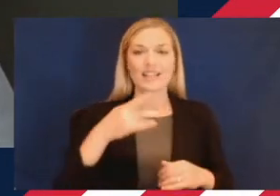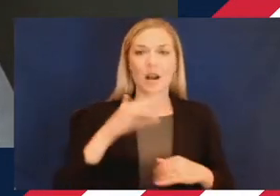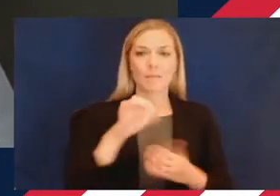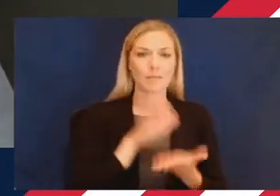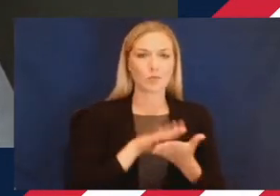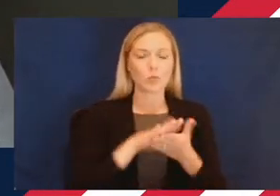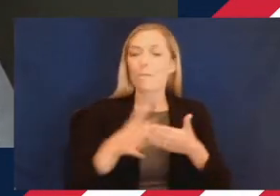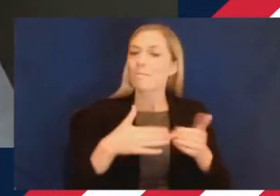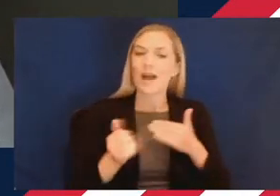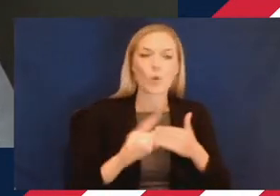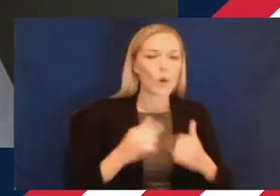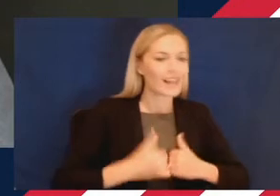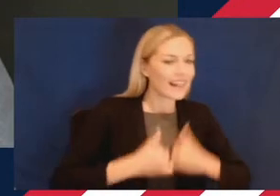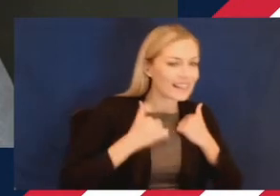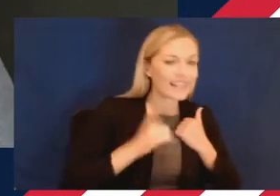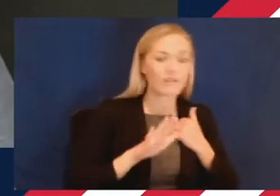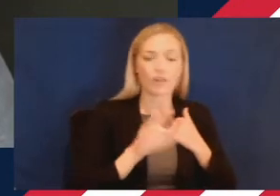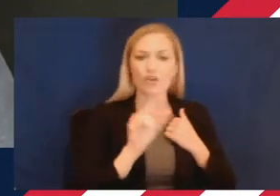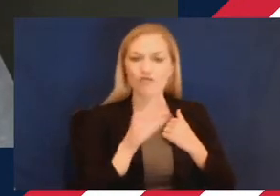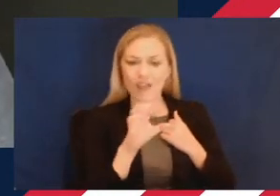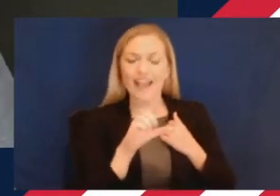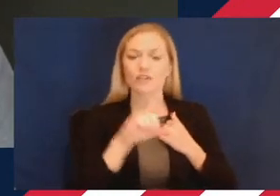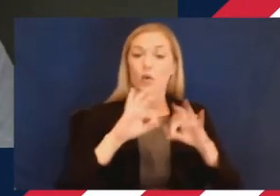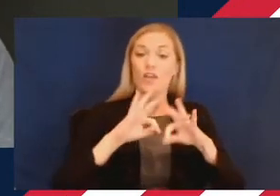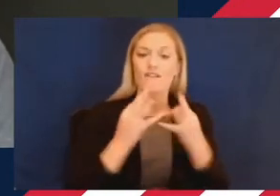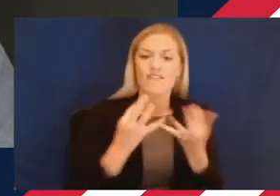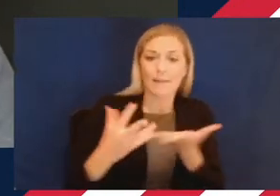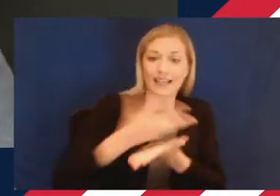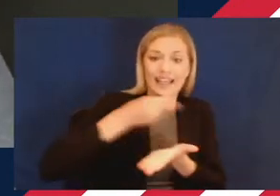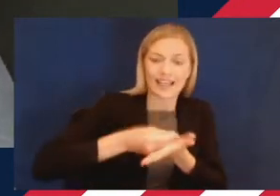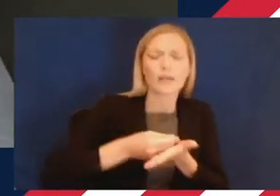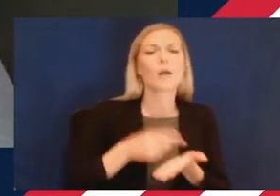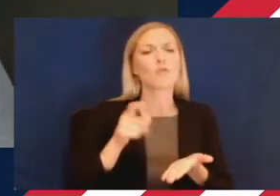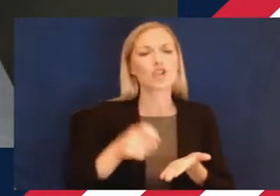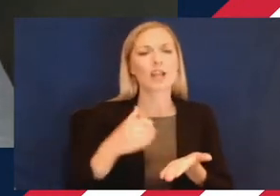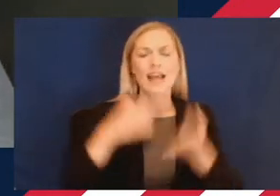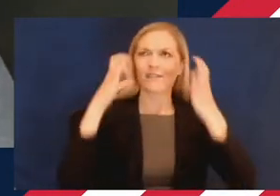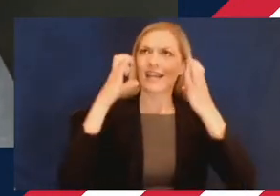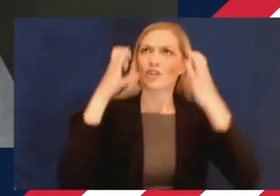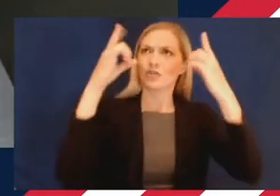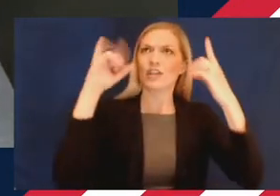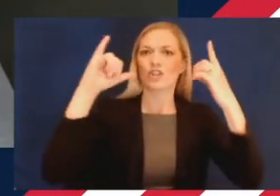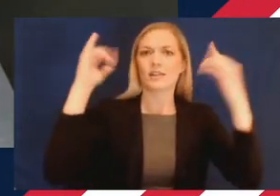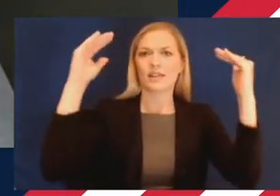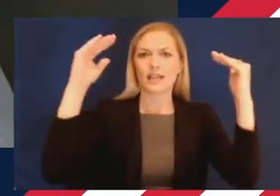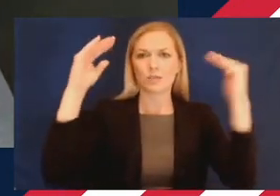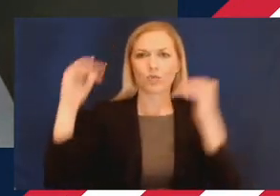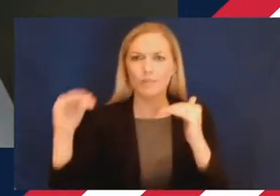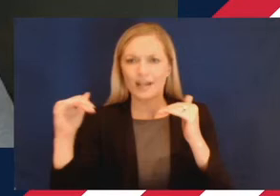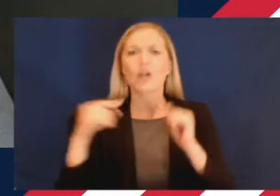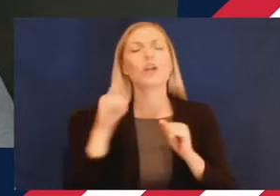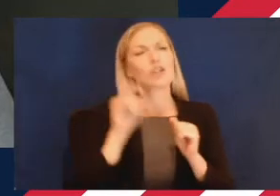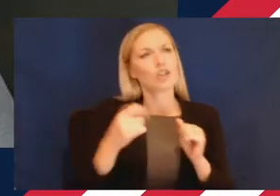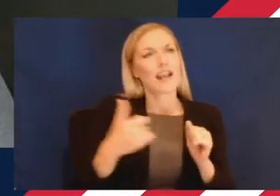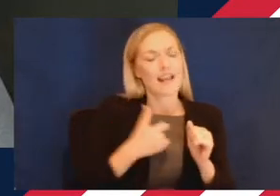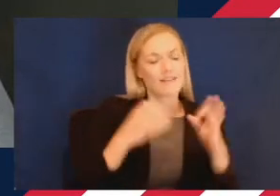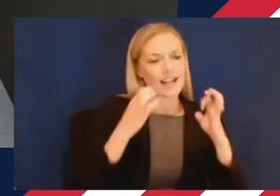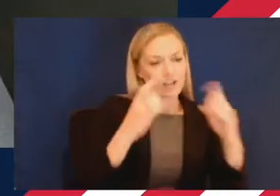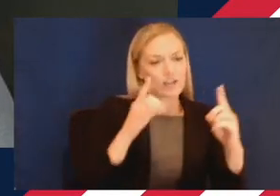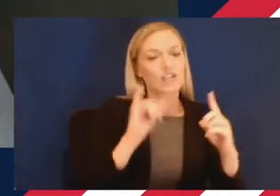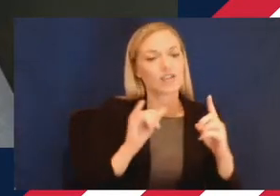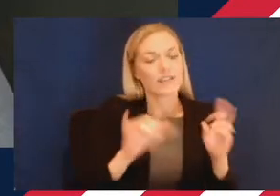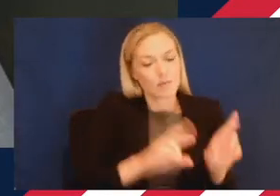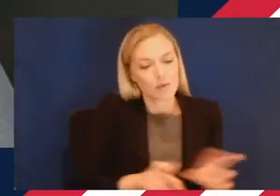or ethnicity or family income, should have an education that prepares them to be good citizens and contributing members of their